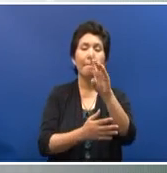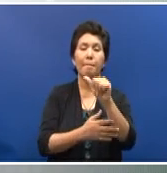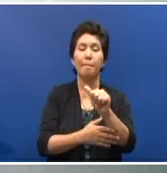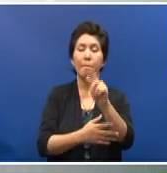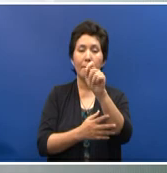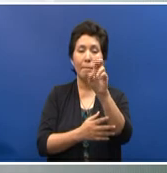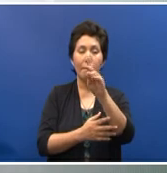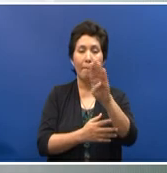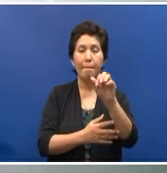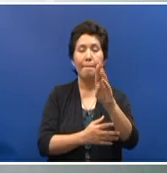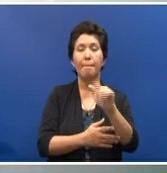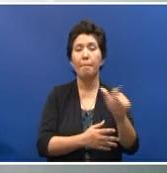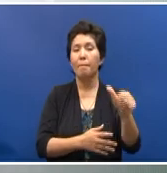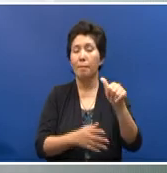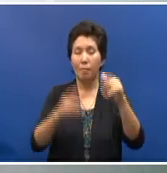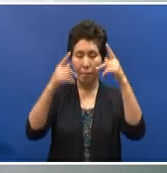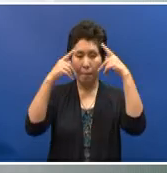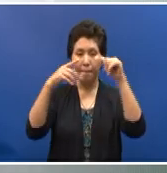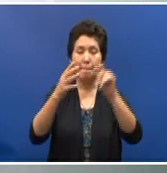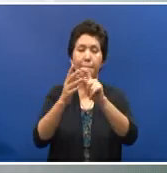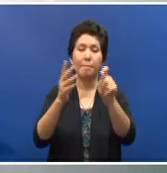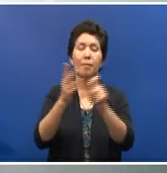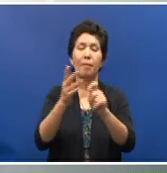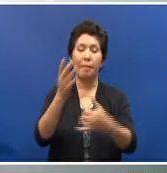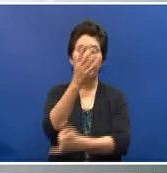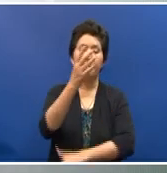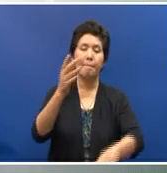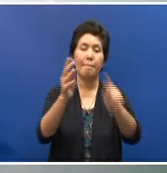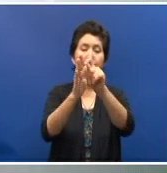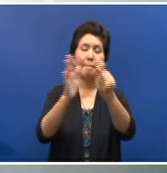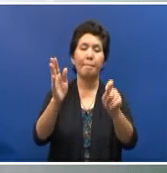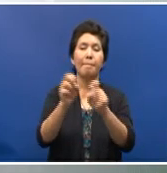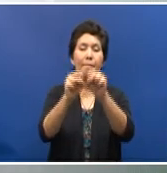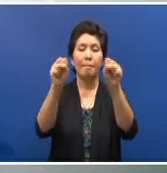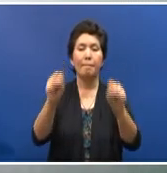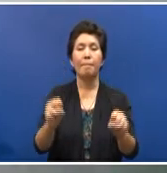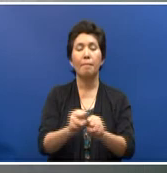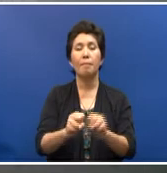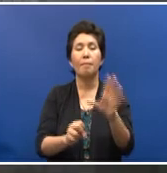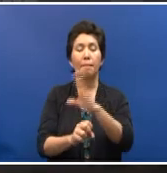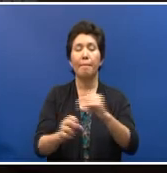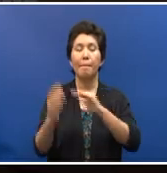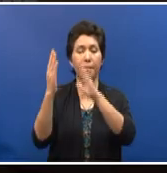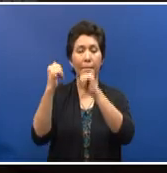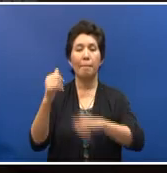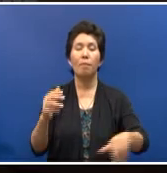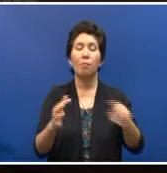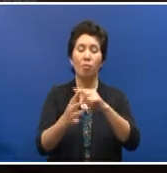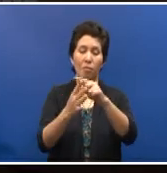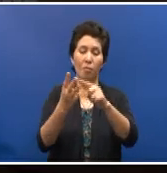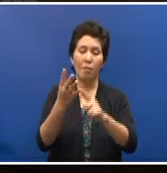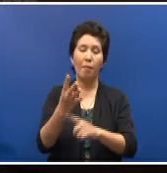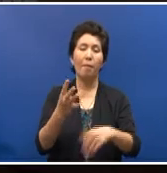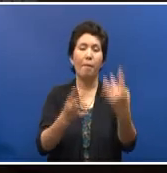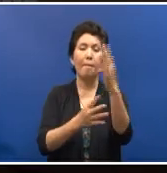tribal societies, chiefdoms, and state system. Okay, so I hope that within these 4